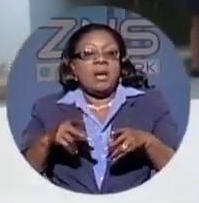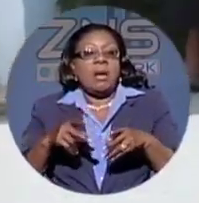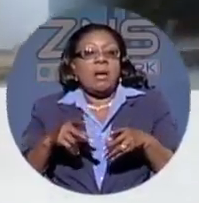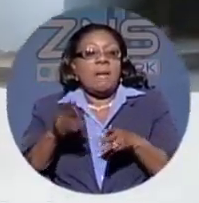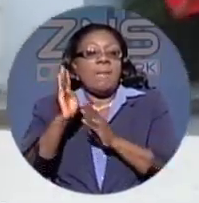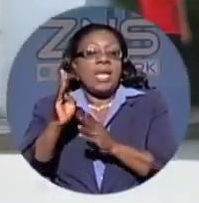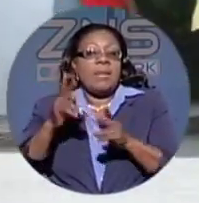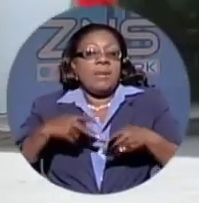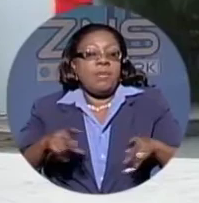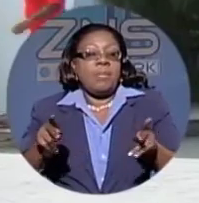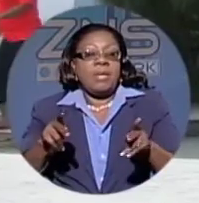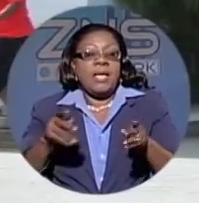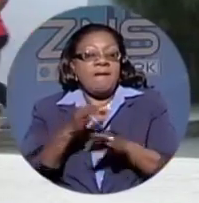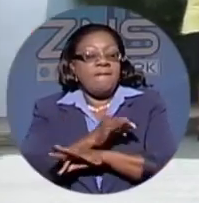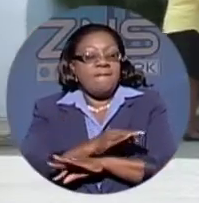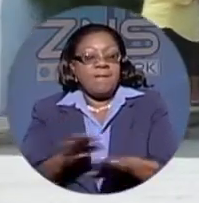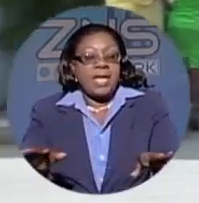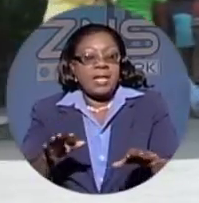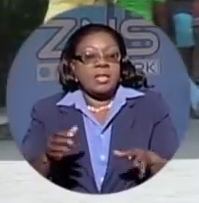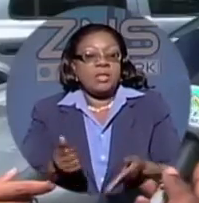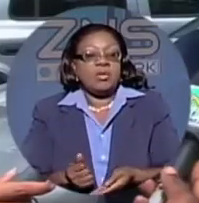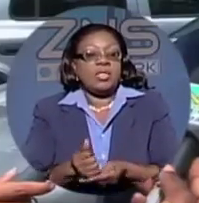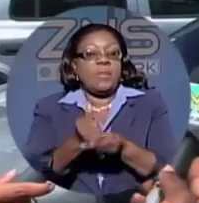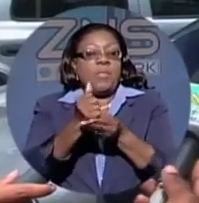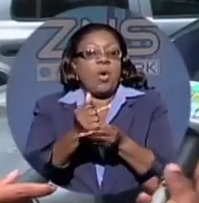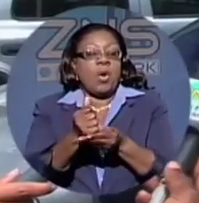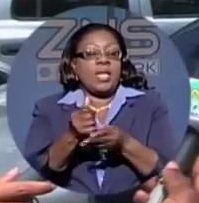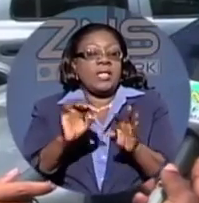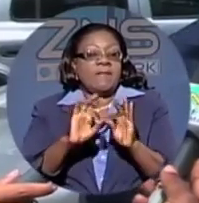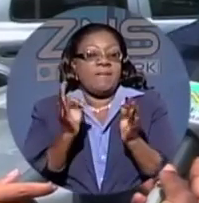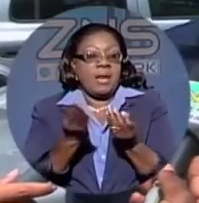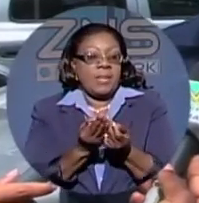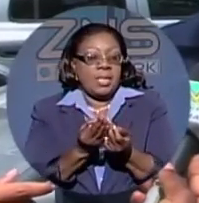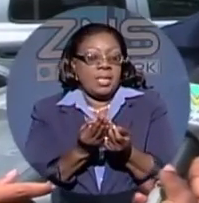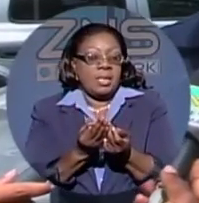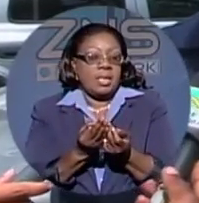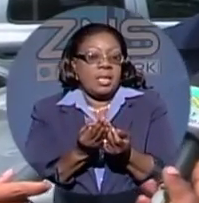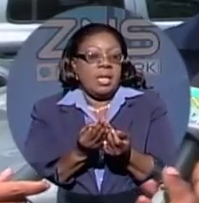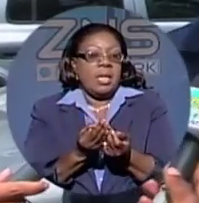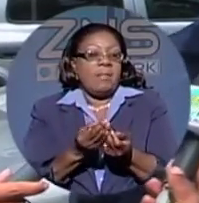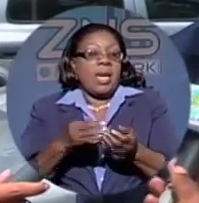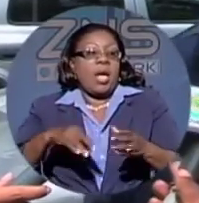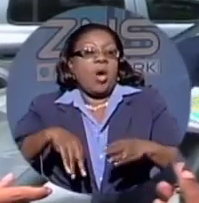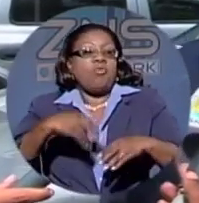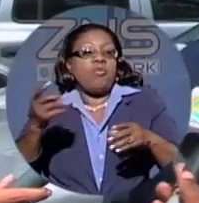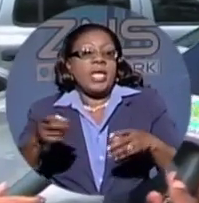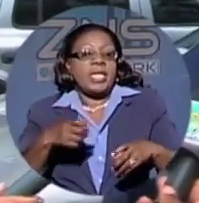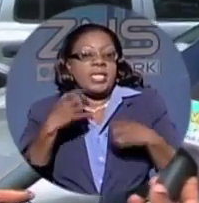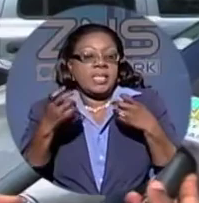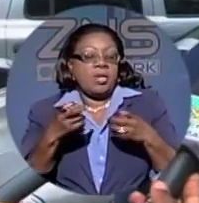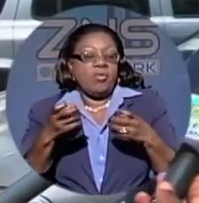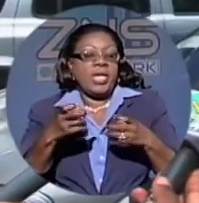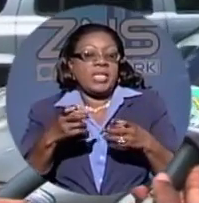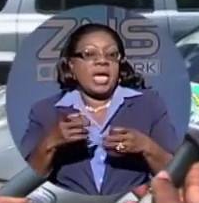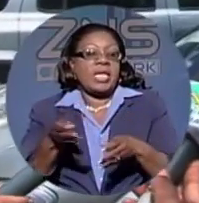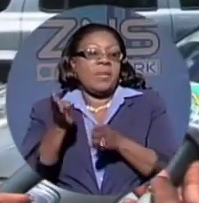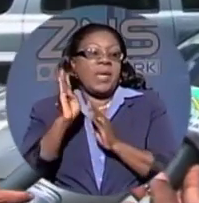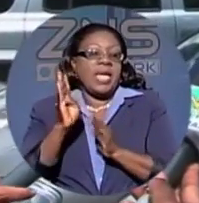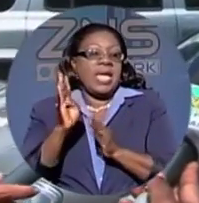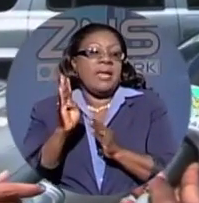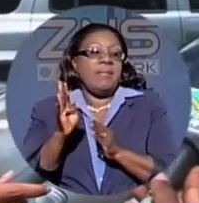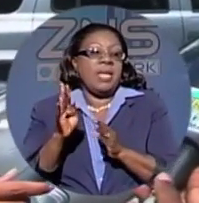the family, but heightened the search to help find him. My outrage is directed more at the Bahamian people. The fact that